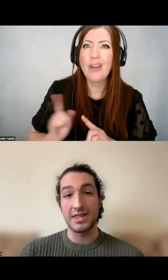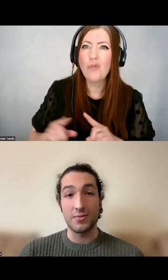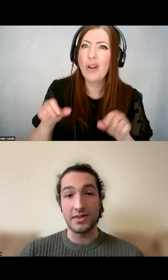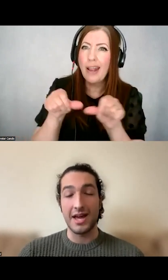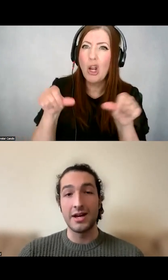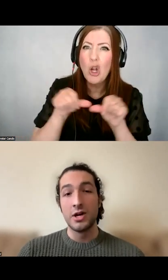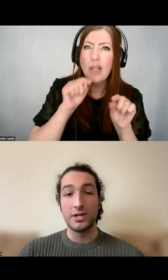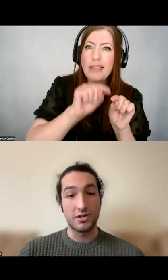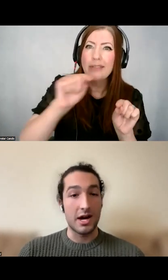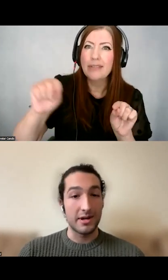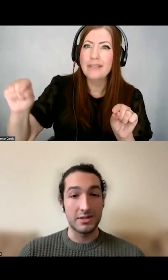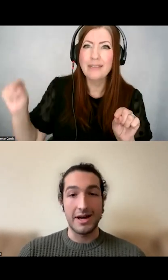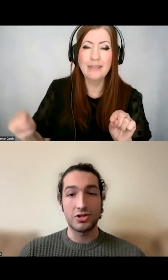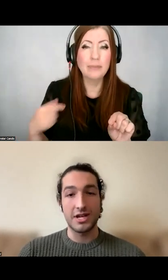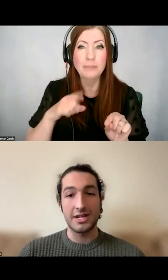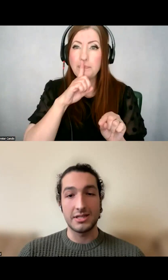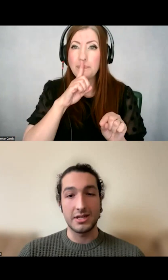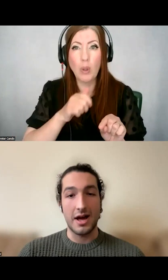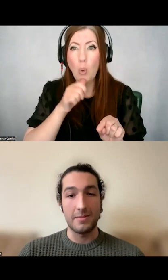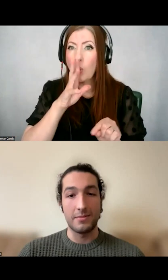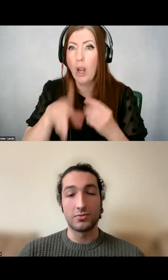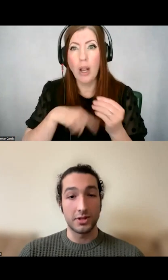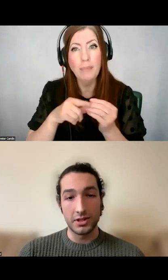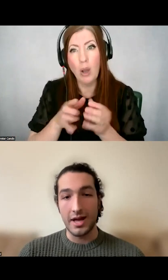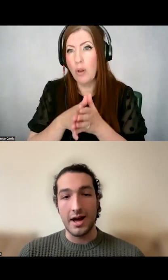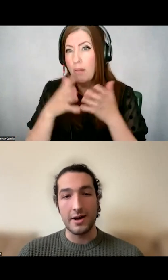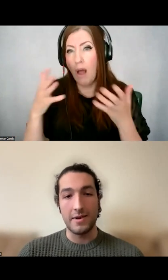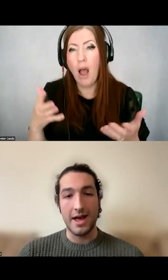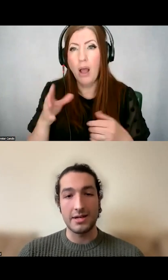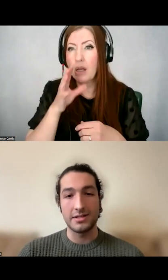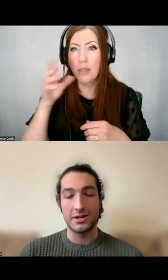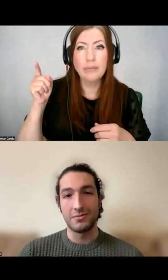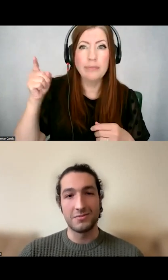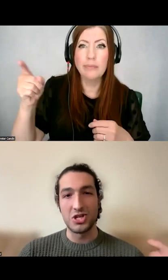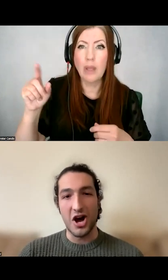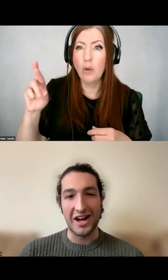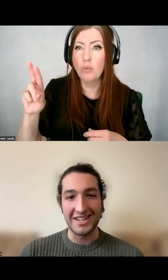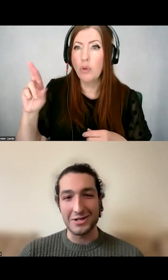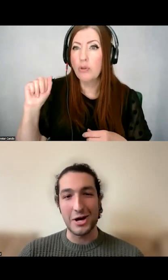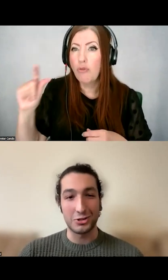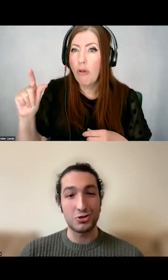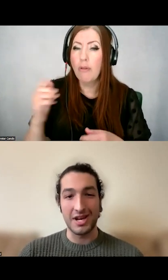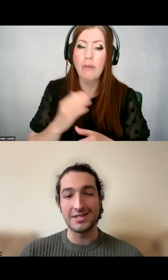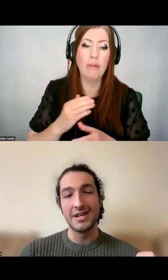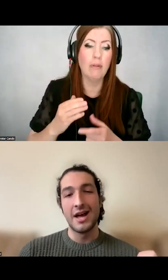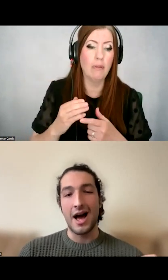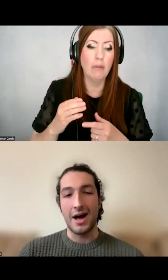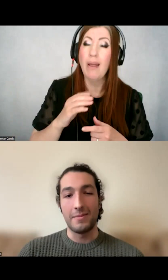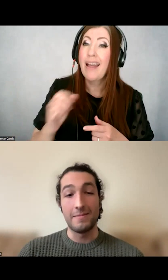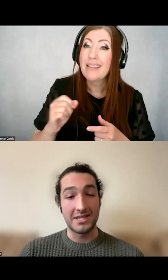well, which is I think one thing we don't talk about as much is rural and non-college